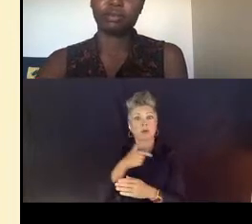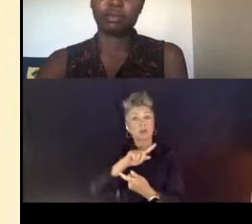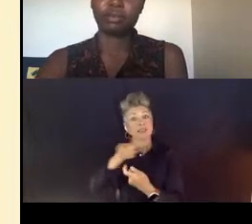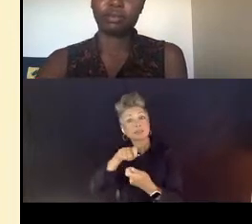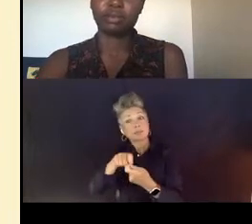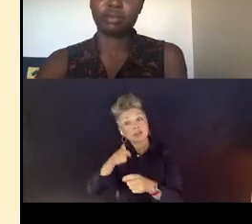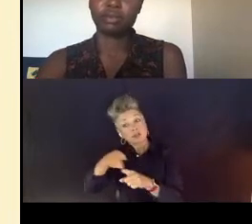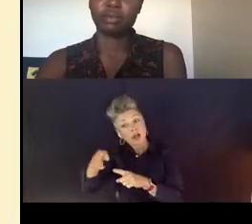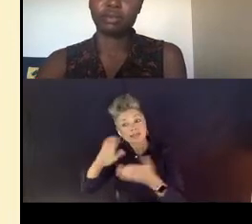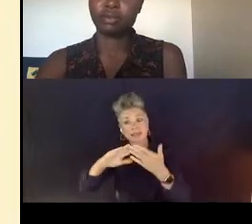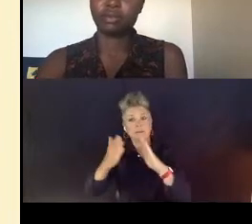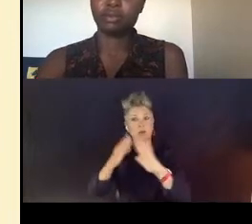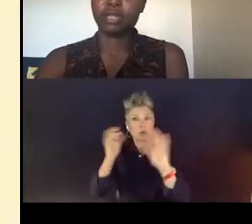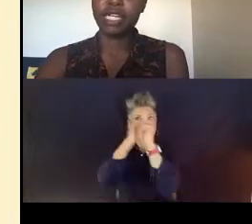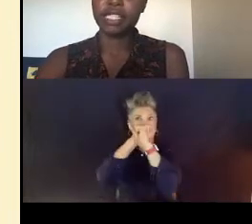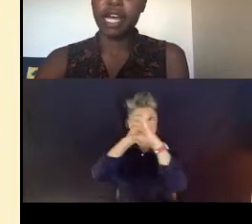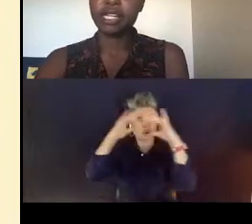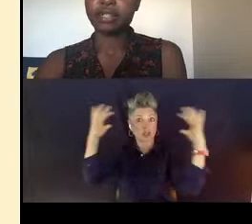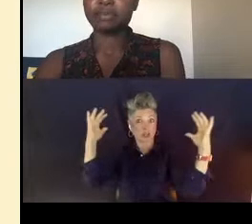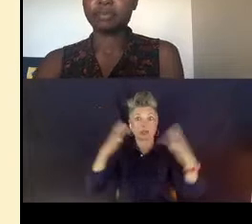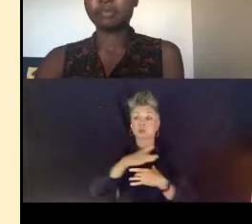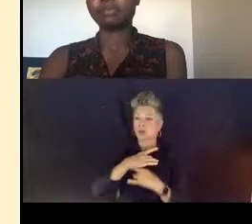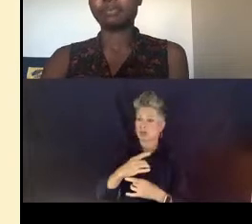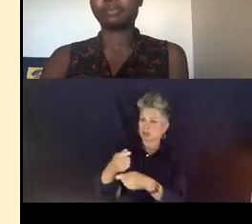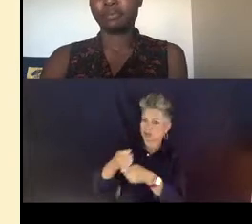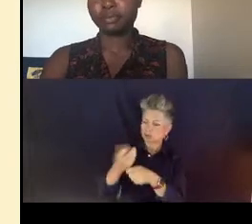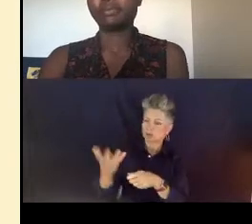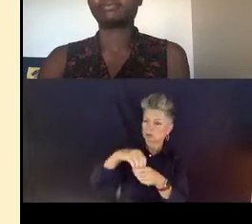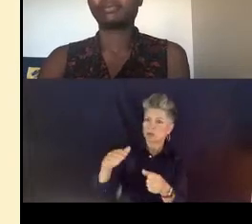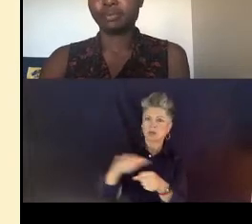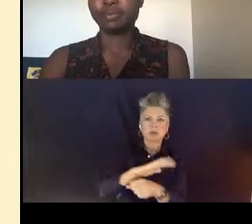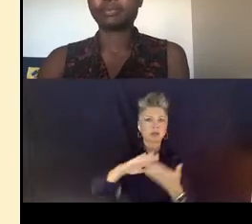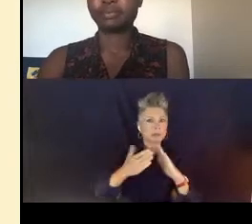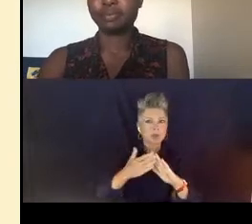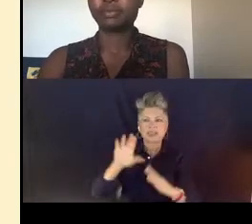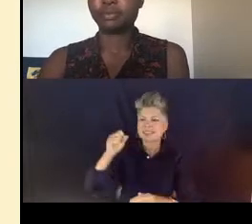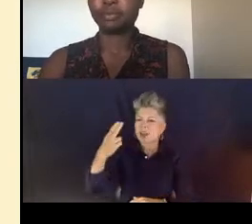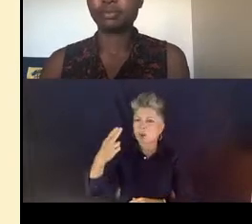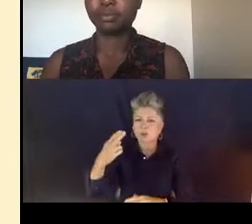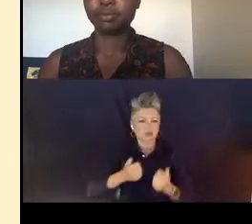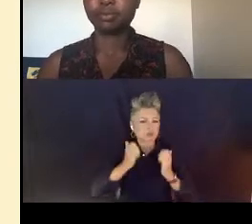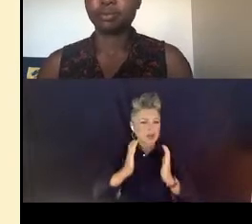visioning. So we like to include our entire community, the stakeholders, residents, everybody